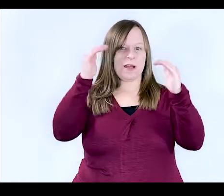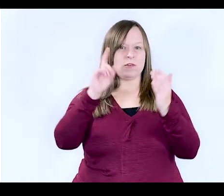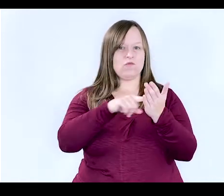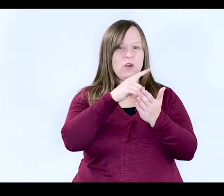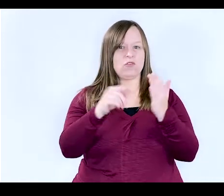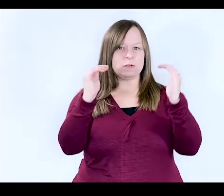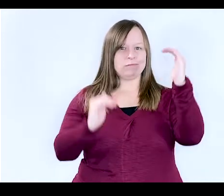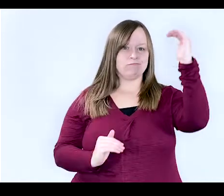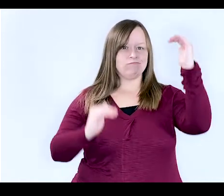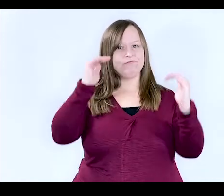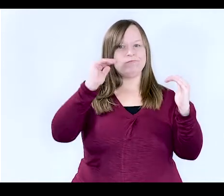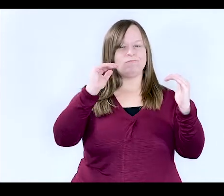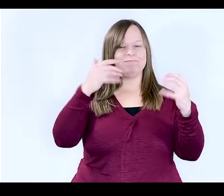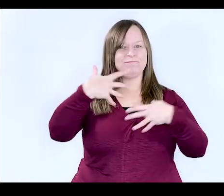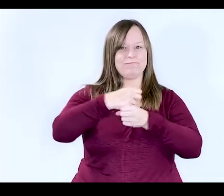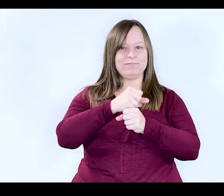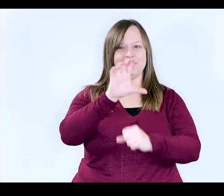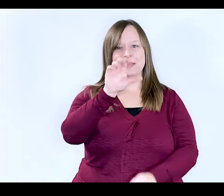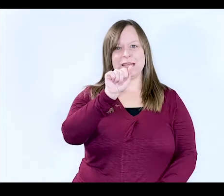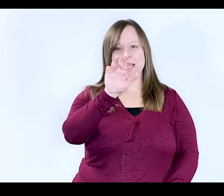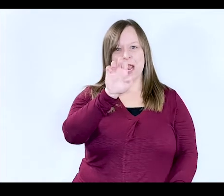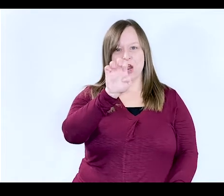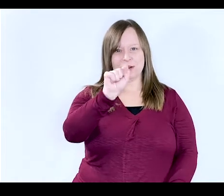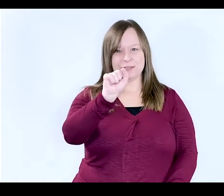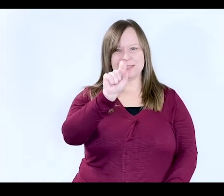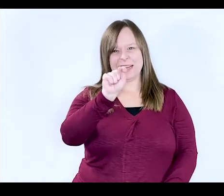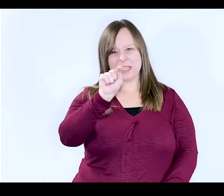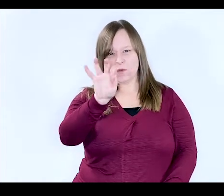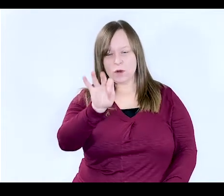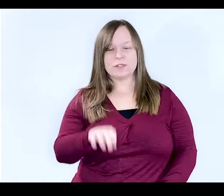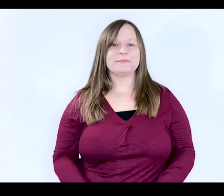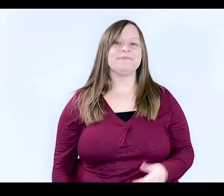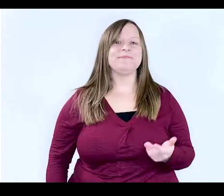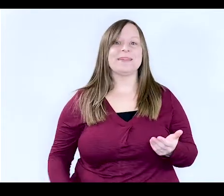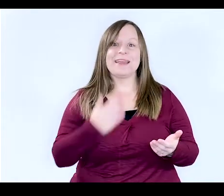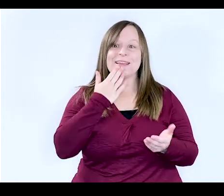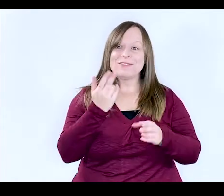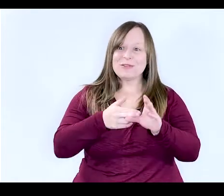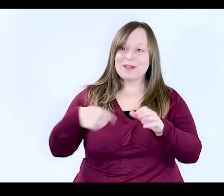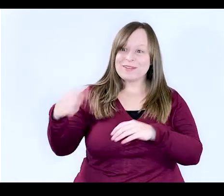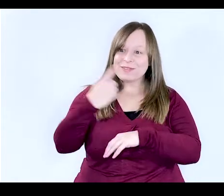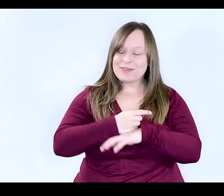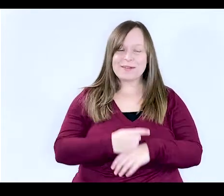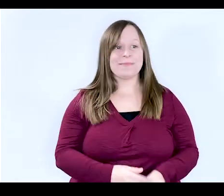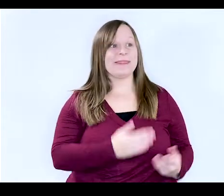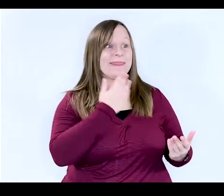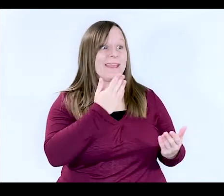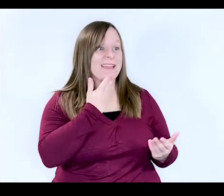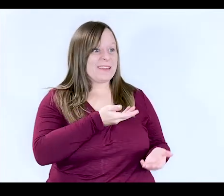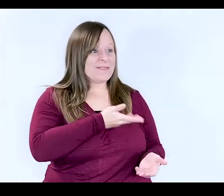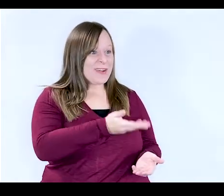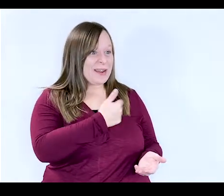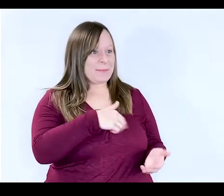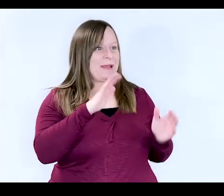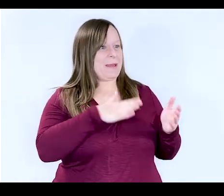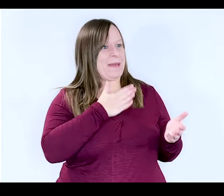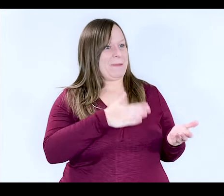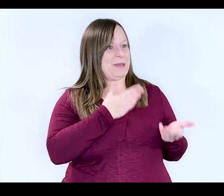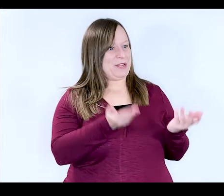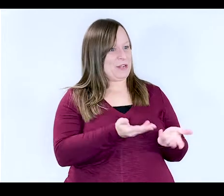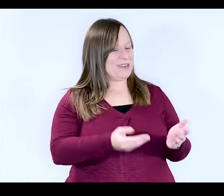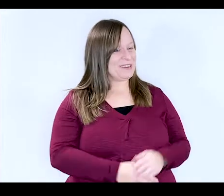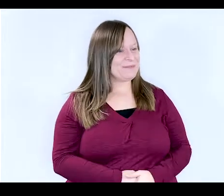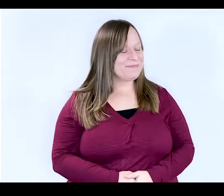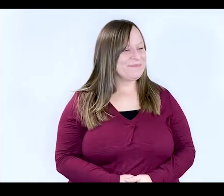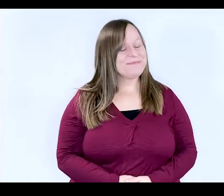Advancing Racial Equality, the C.A.R.E Task Force. Erica, thank you so much for joining us today. Thank you so much, Katrin. I'm